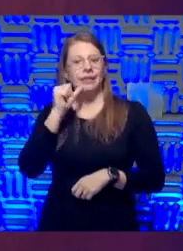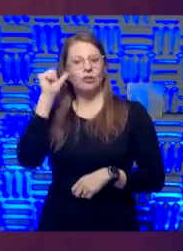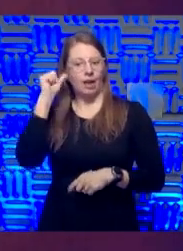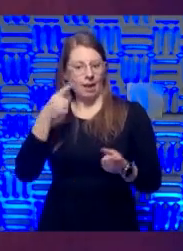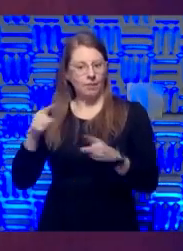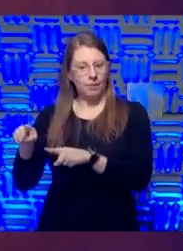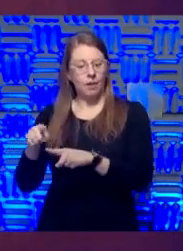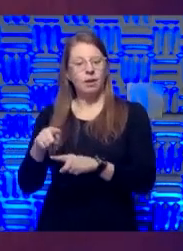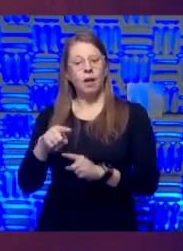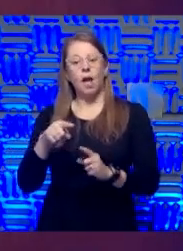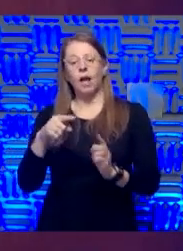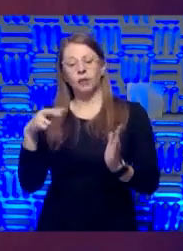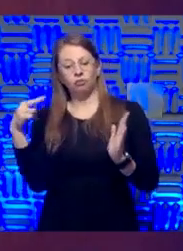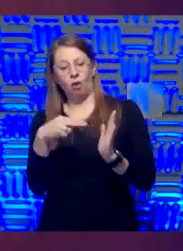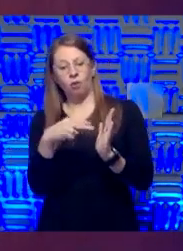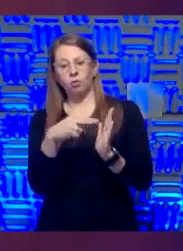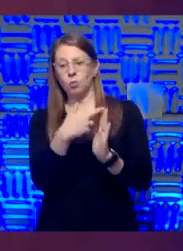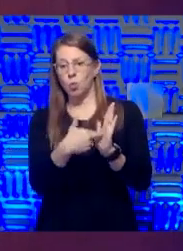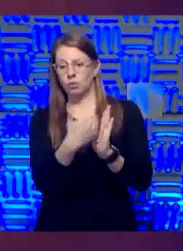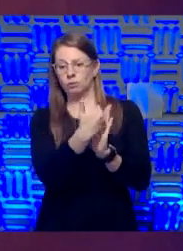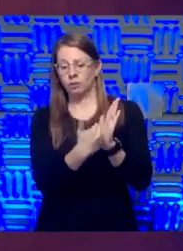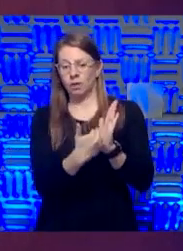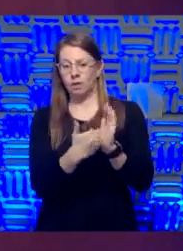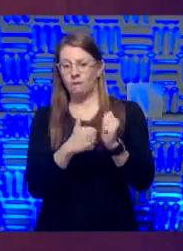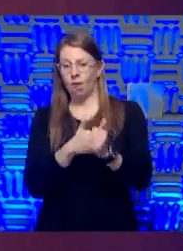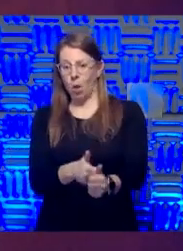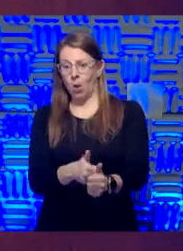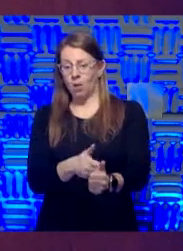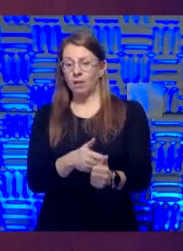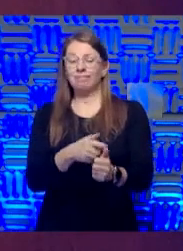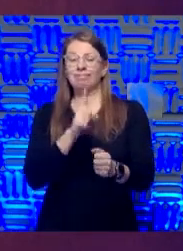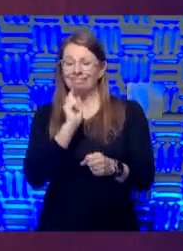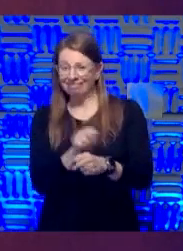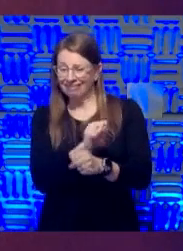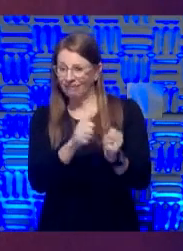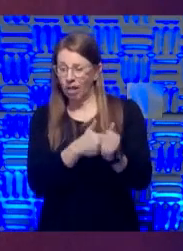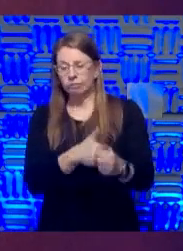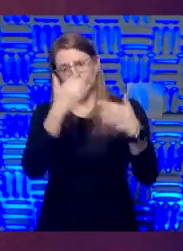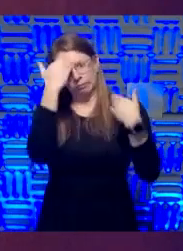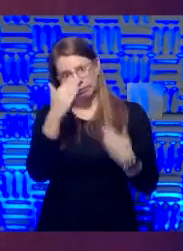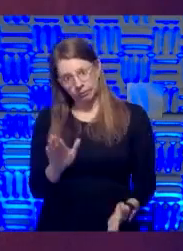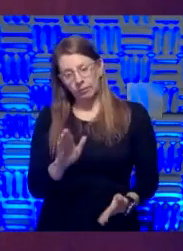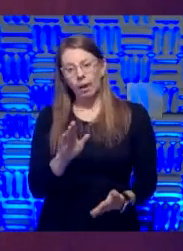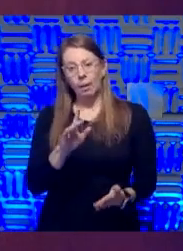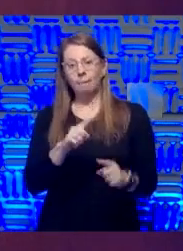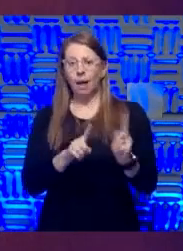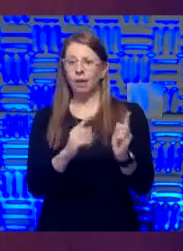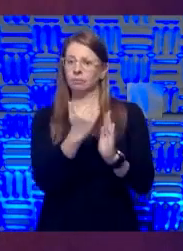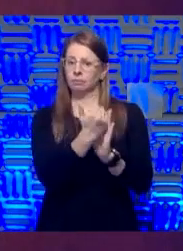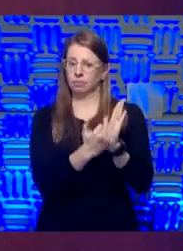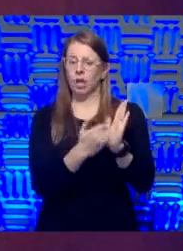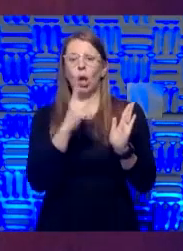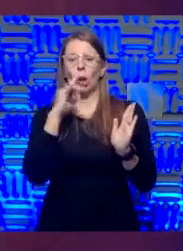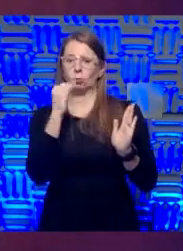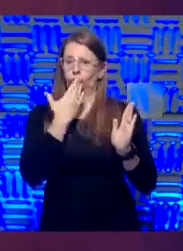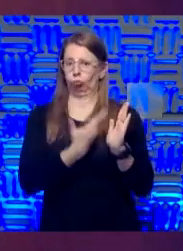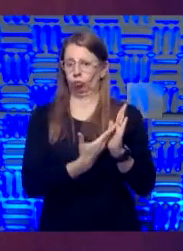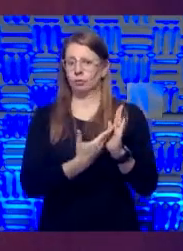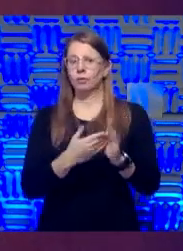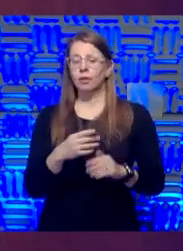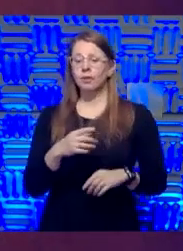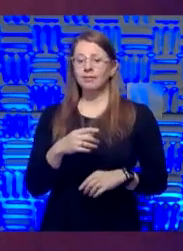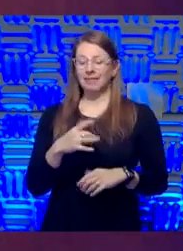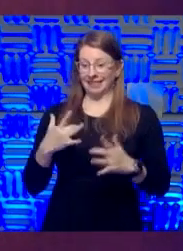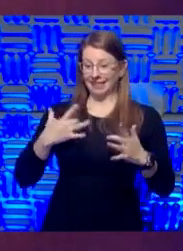to implement, and they all looked very good. Whether they actually were followed or not, I was not there. But it is exciting to see